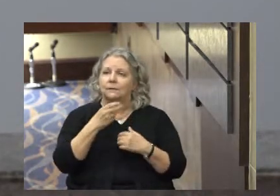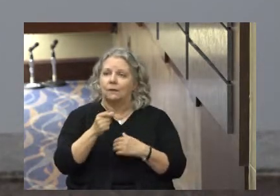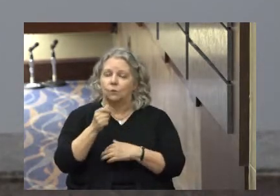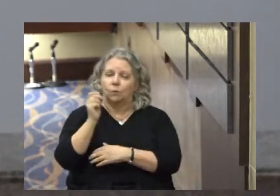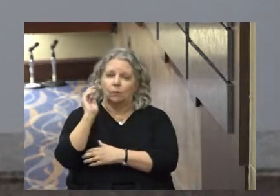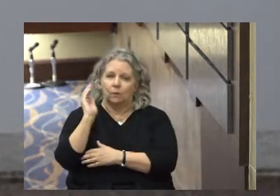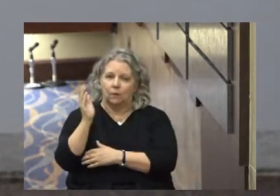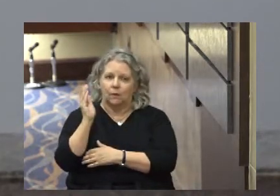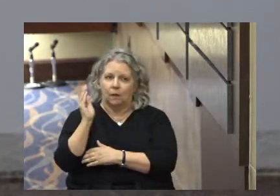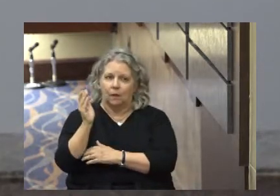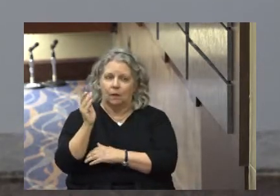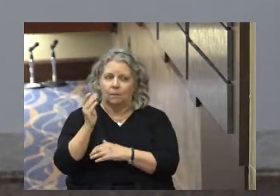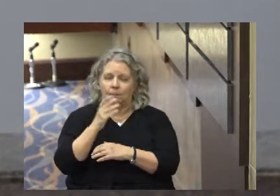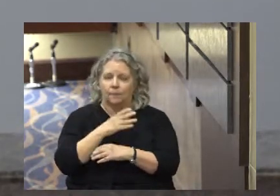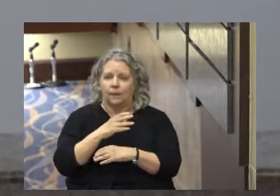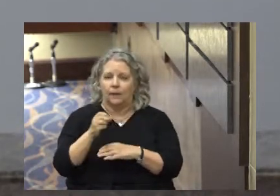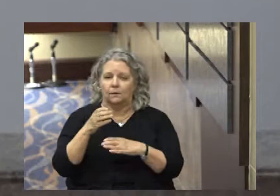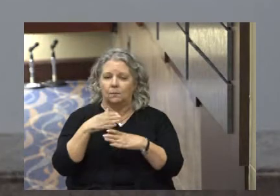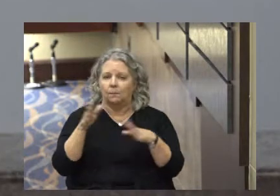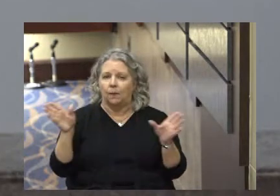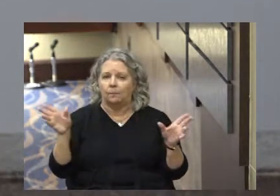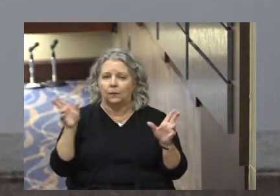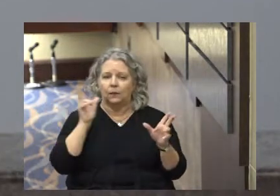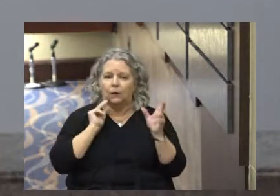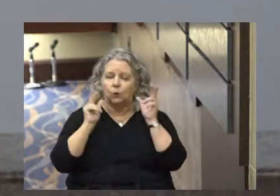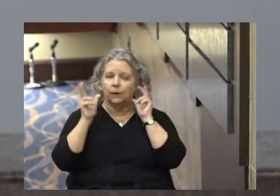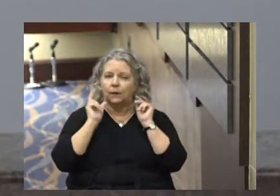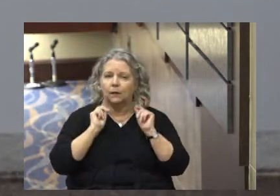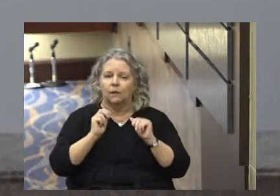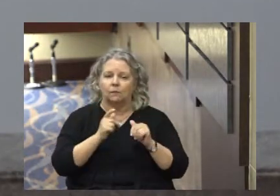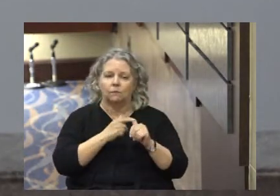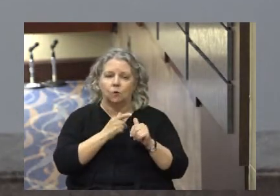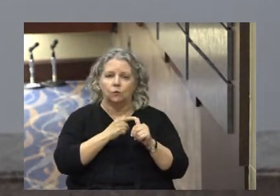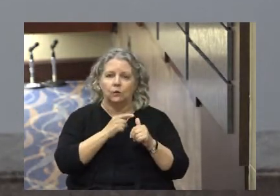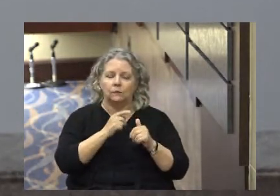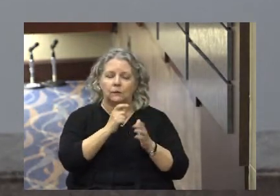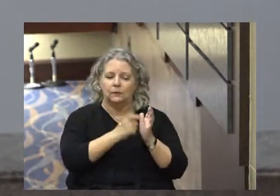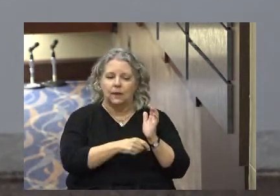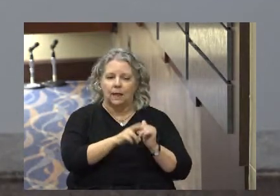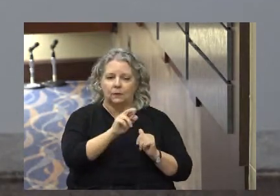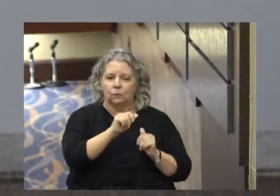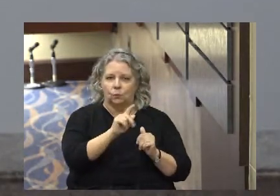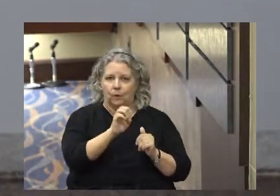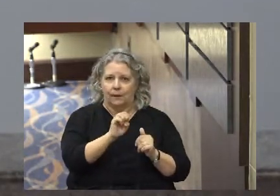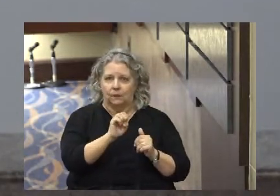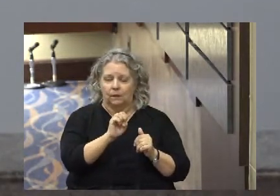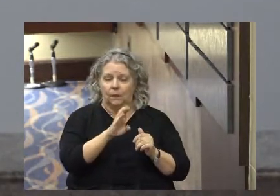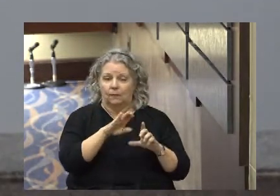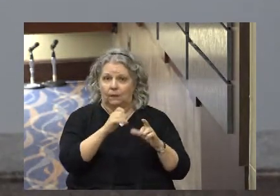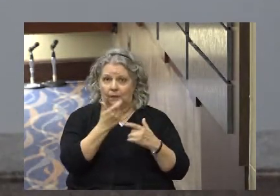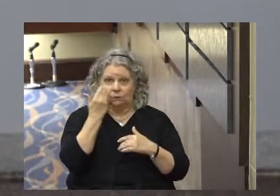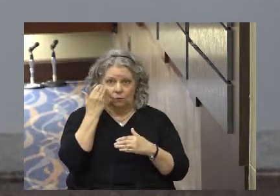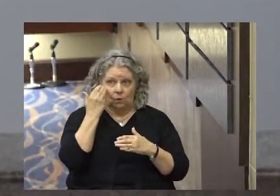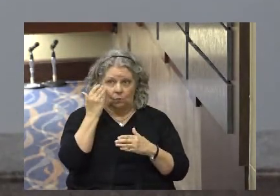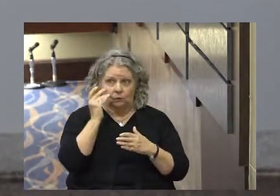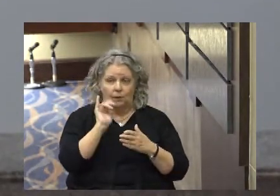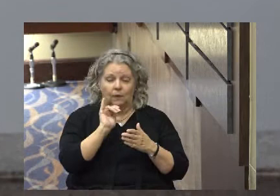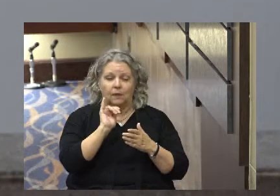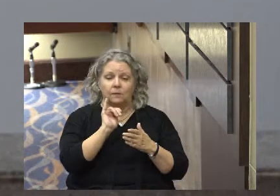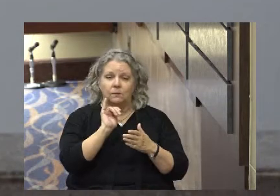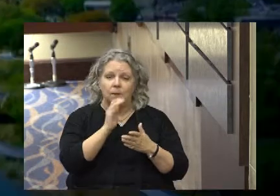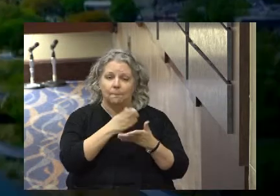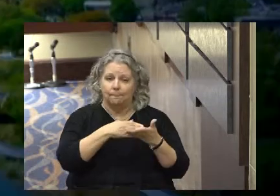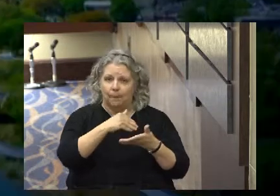the first of which is a public hearing and ordinance on the tax rate, which, as the council knows, the budget and tax